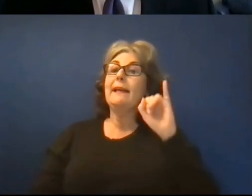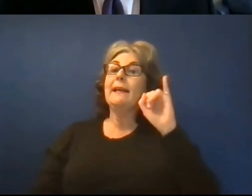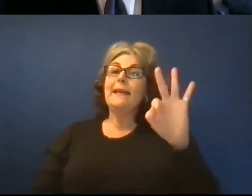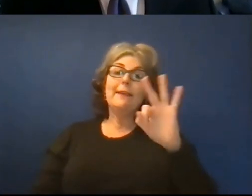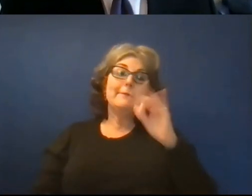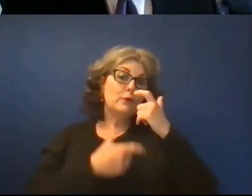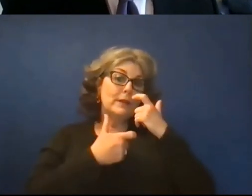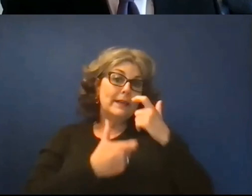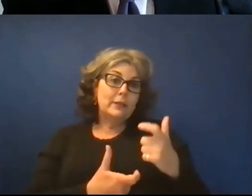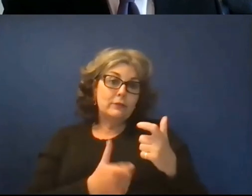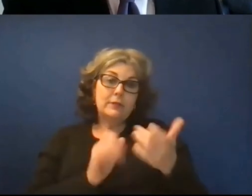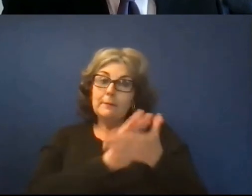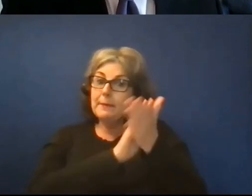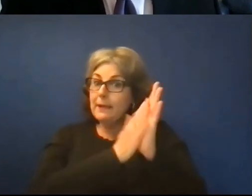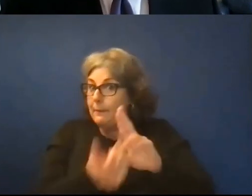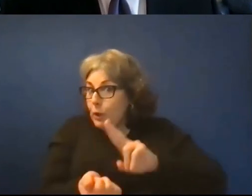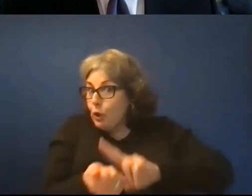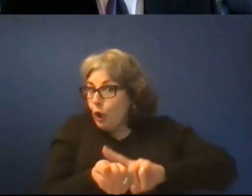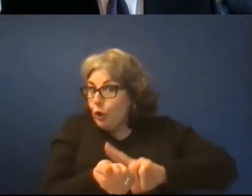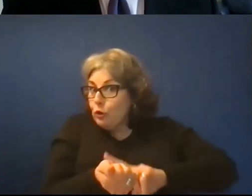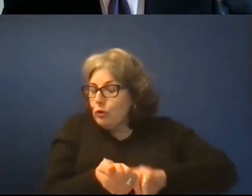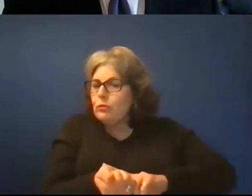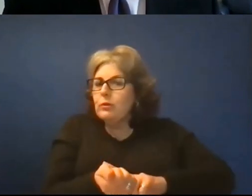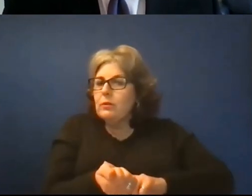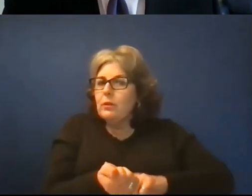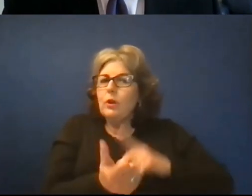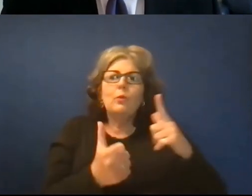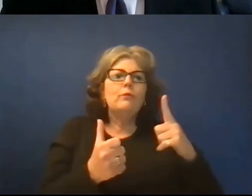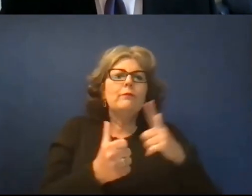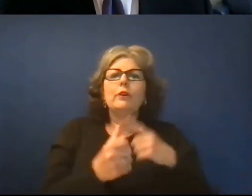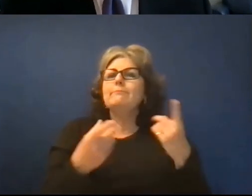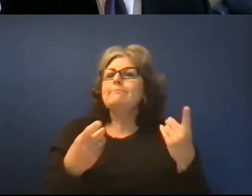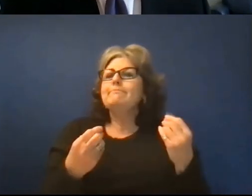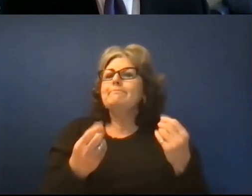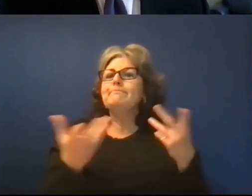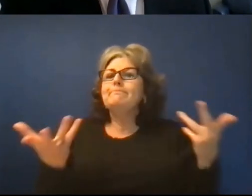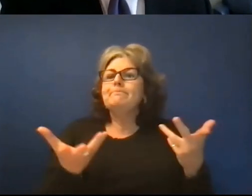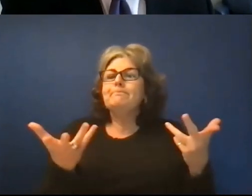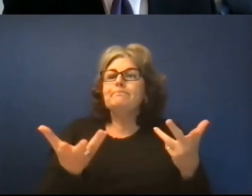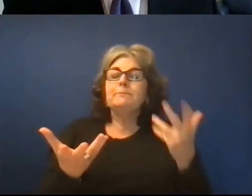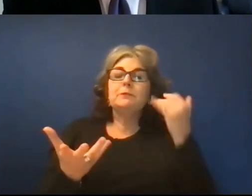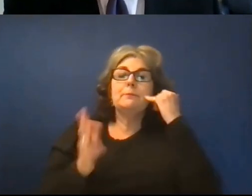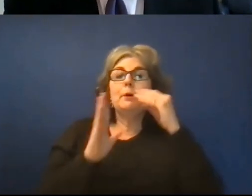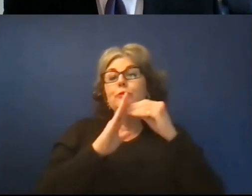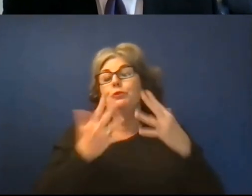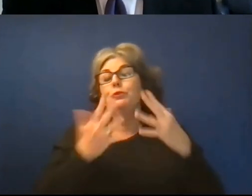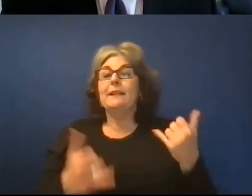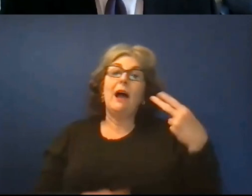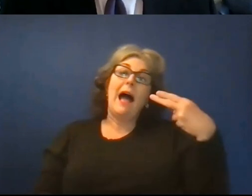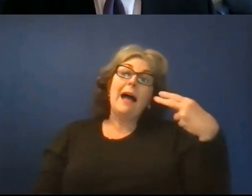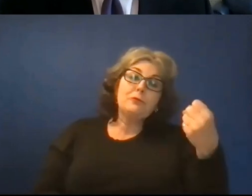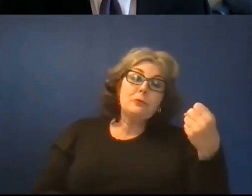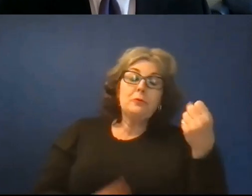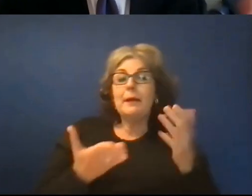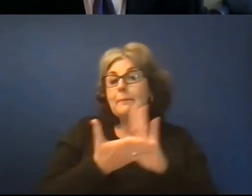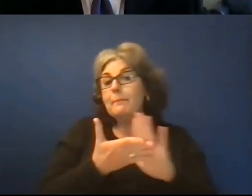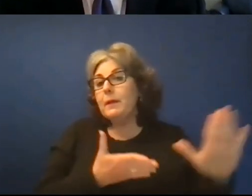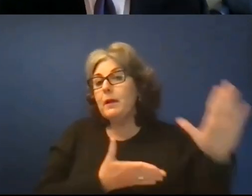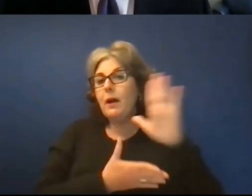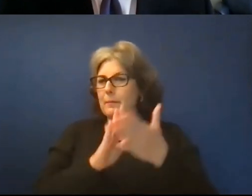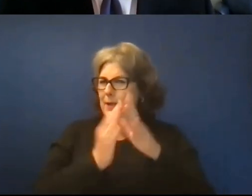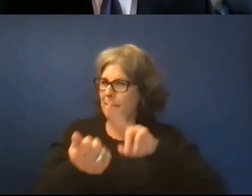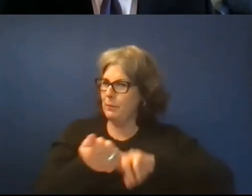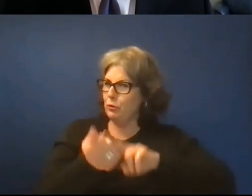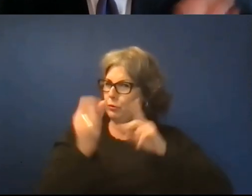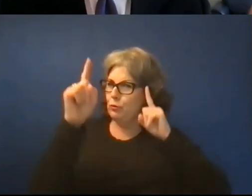interested in becoming a nurse, what would be the first step? Let's say the student is in high school or college. What would you say? We'll start